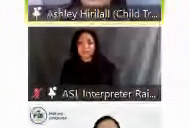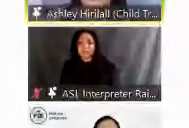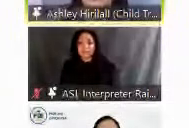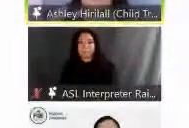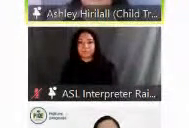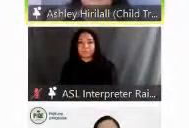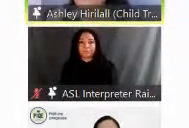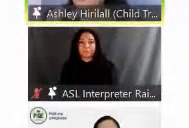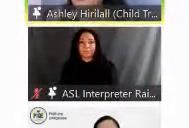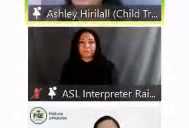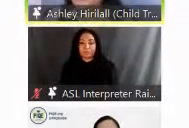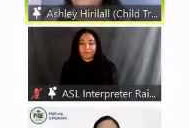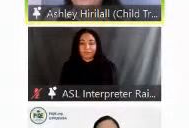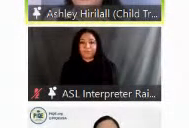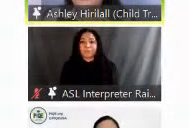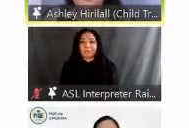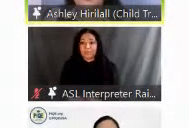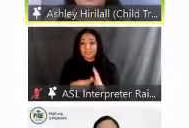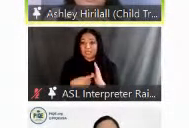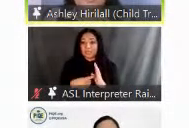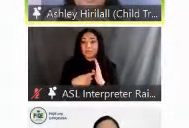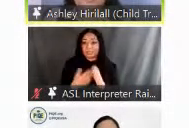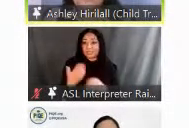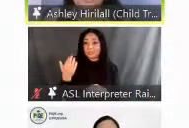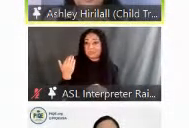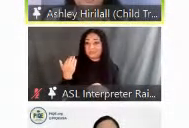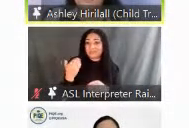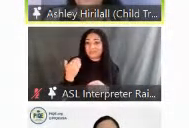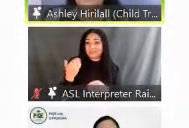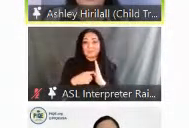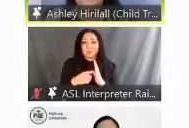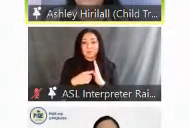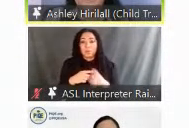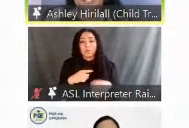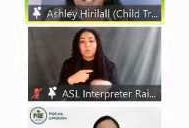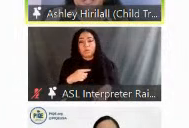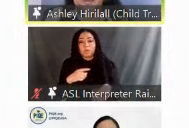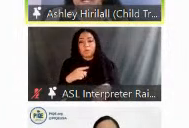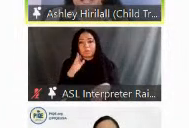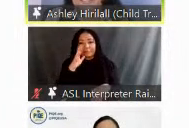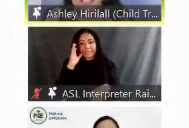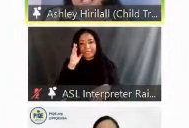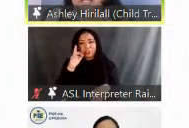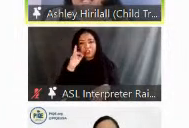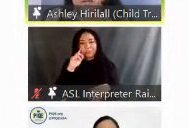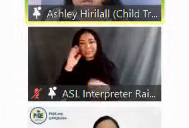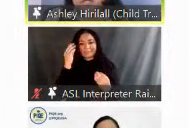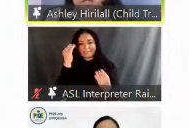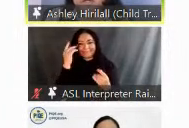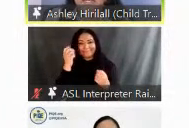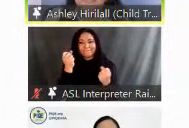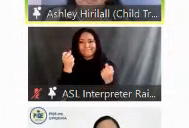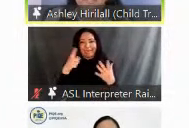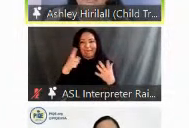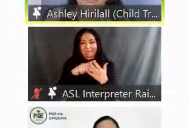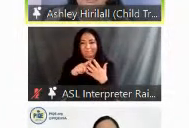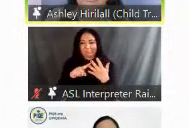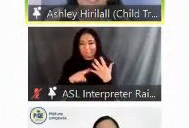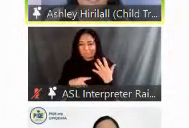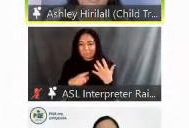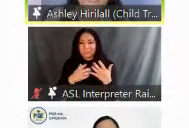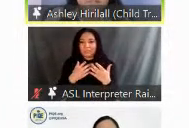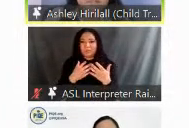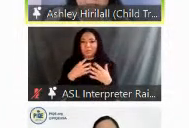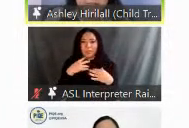As demonstrated in the previous examples, parents are weighing many factors when making decisions about early learning